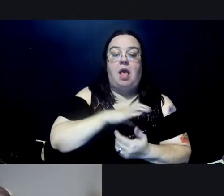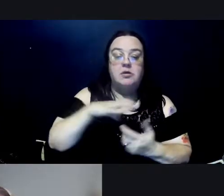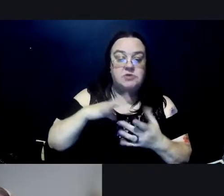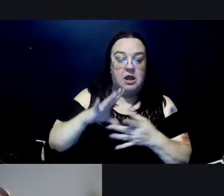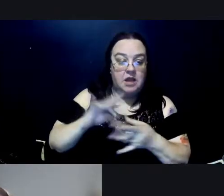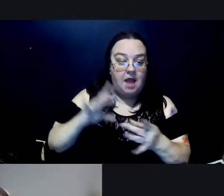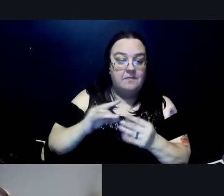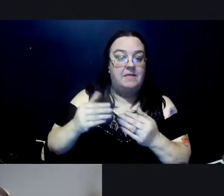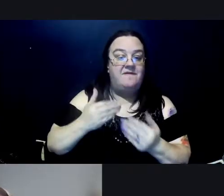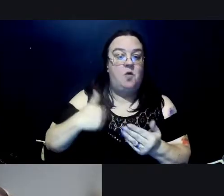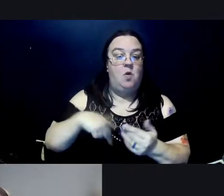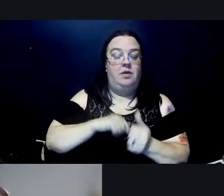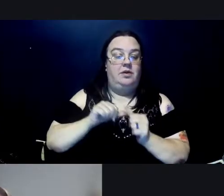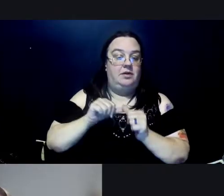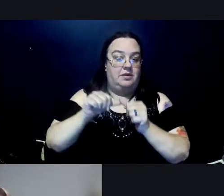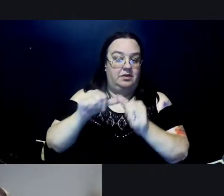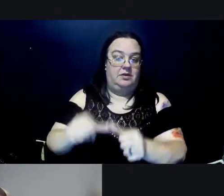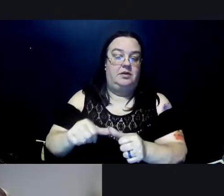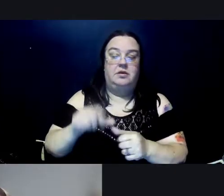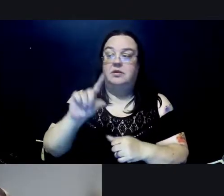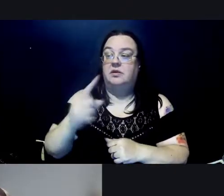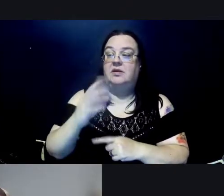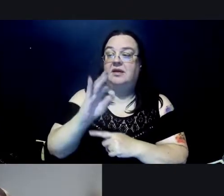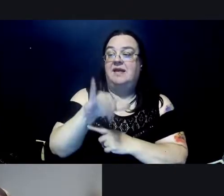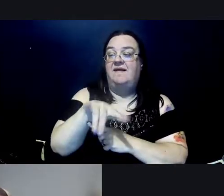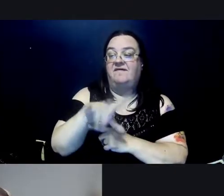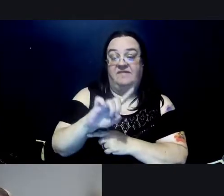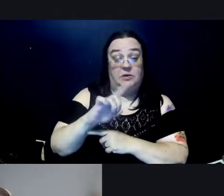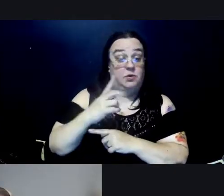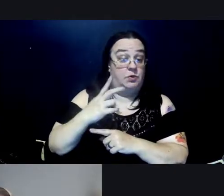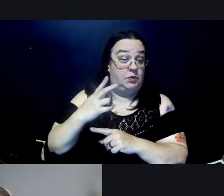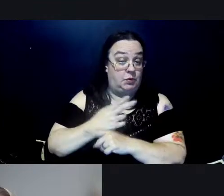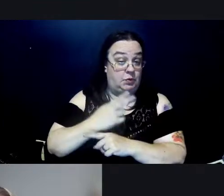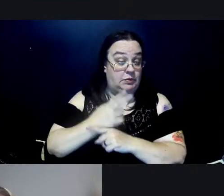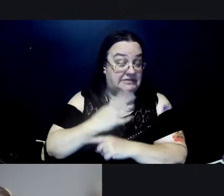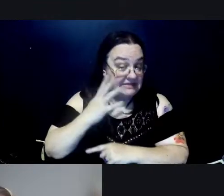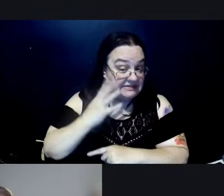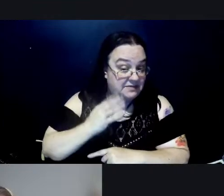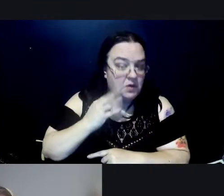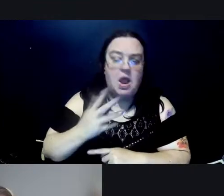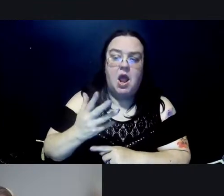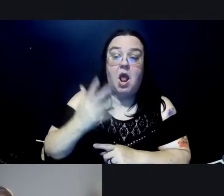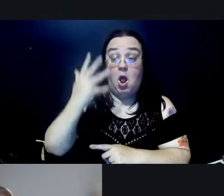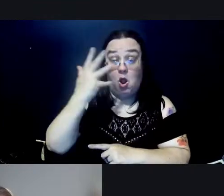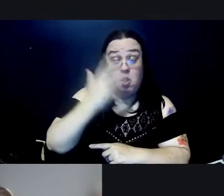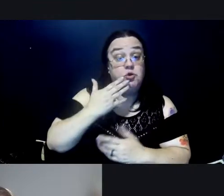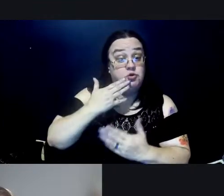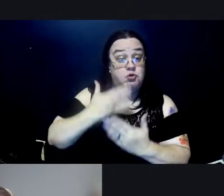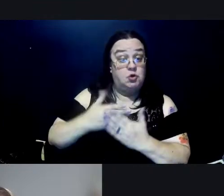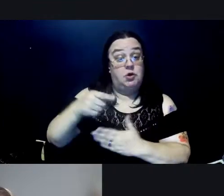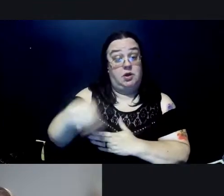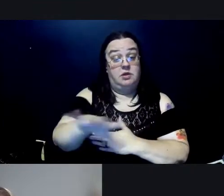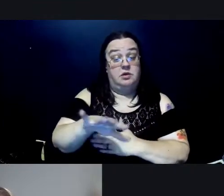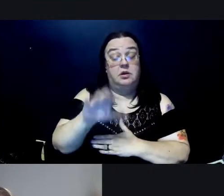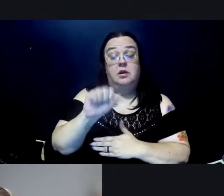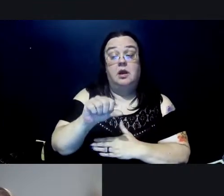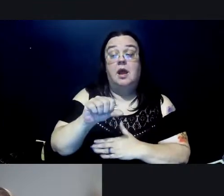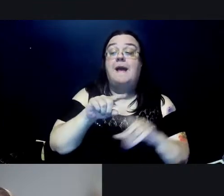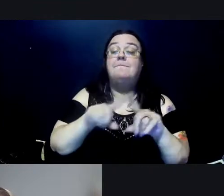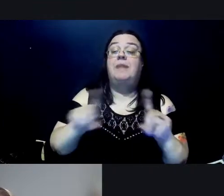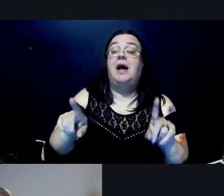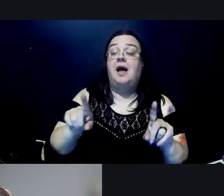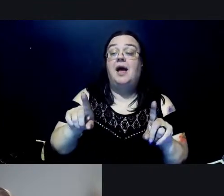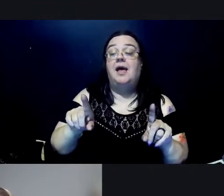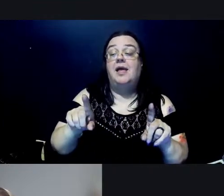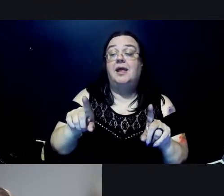Just the field use experience, it looks good down there, but I